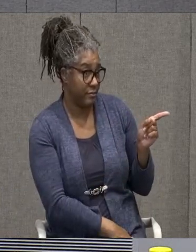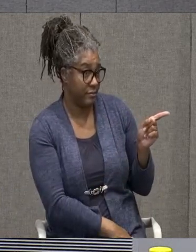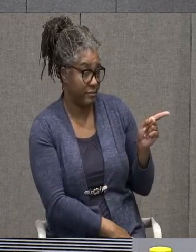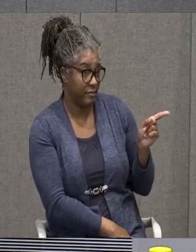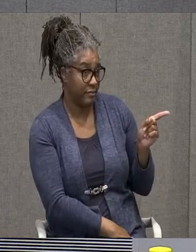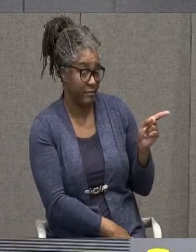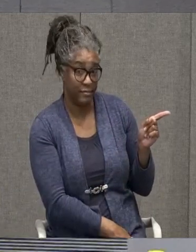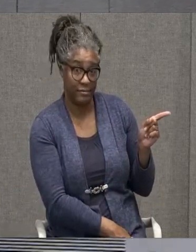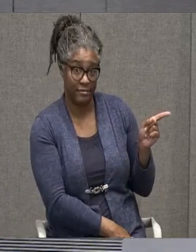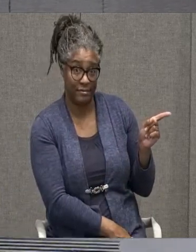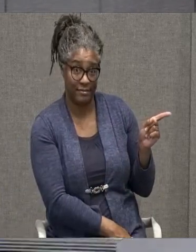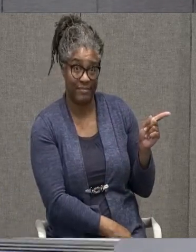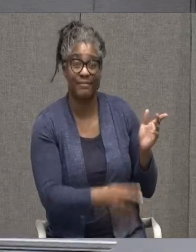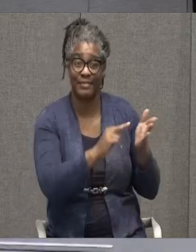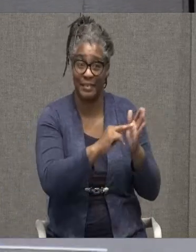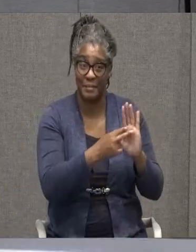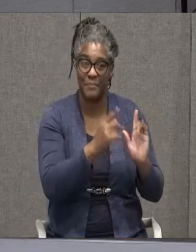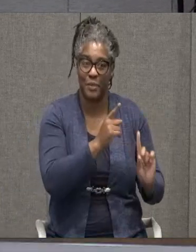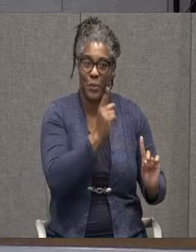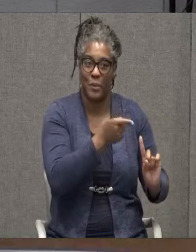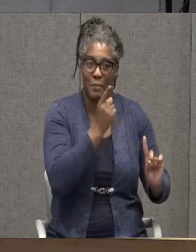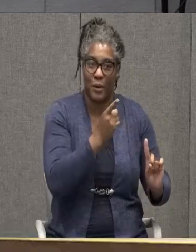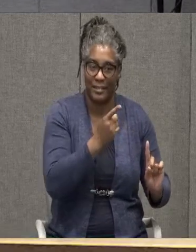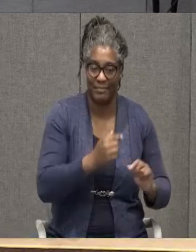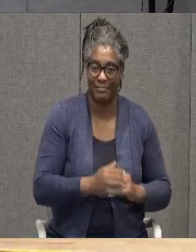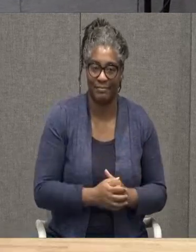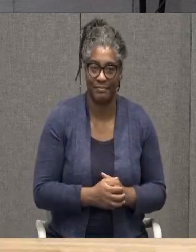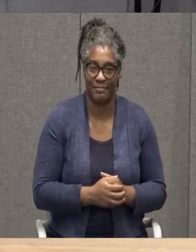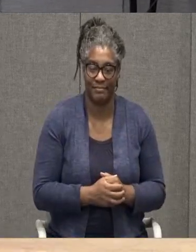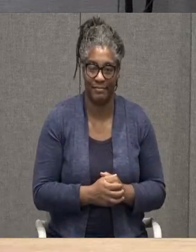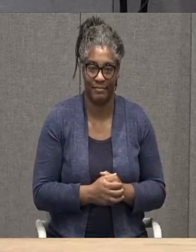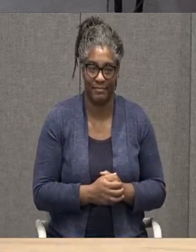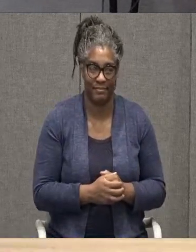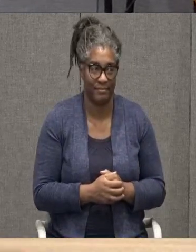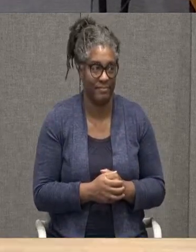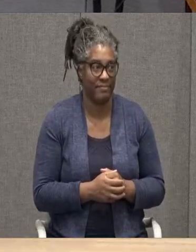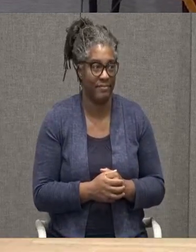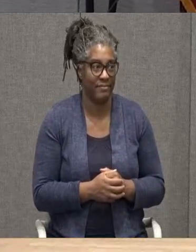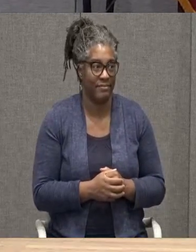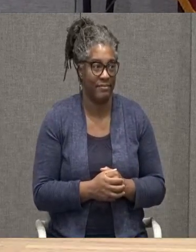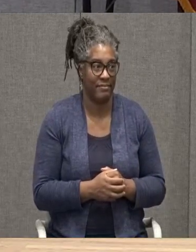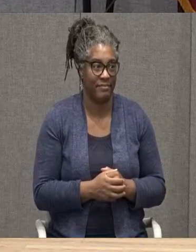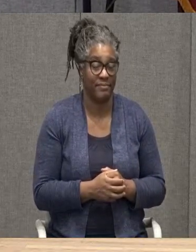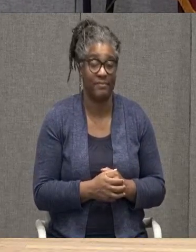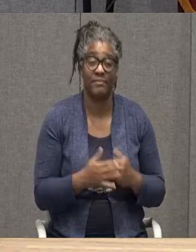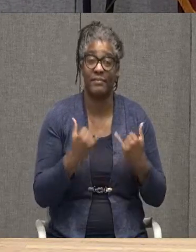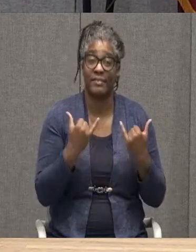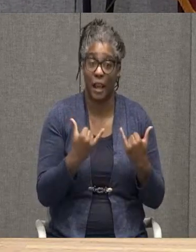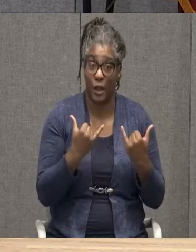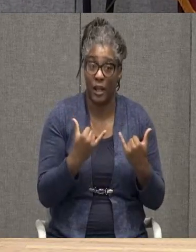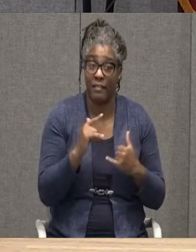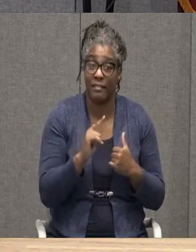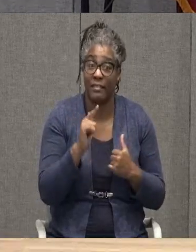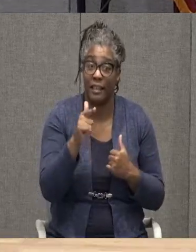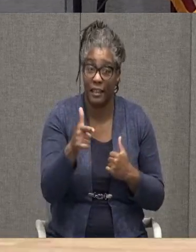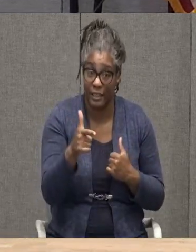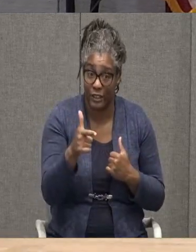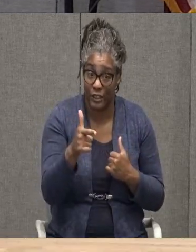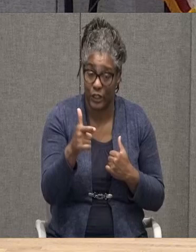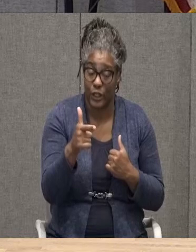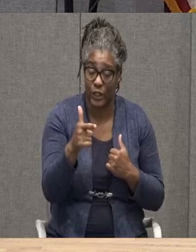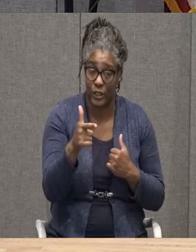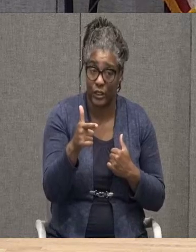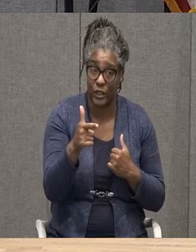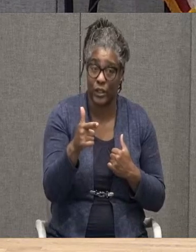All right, so then that would be a point, all right? Now, we're gonna eventually get to where after 2 or 3 times